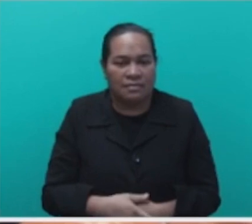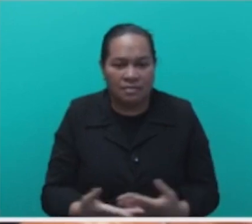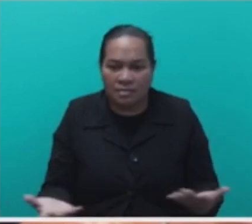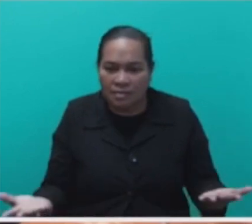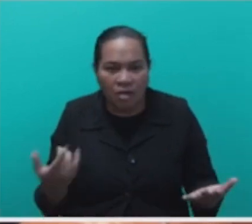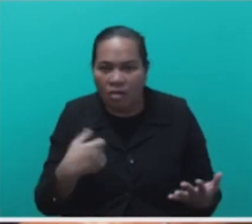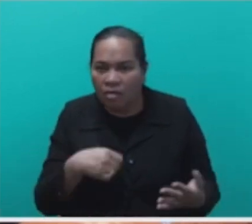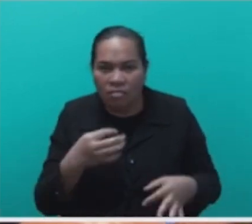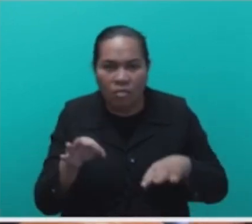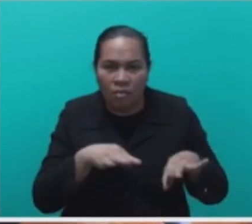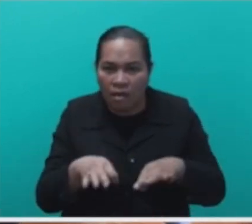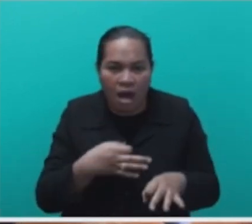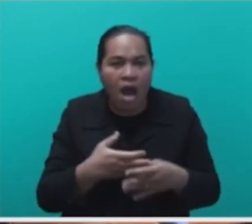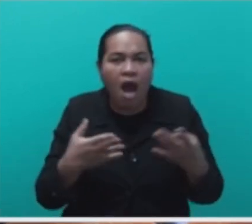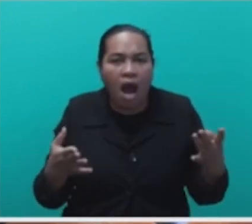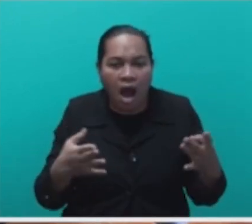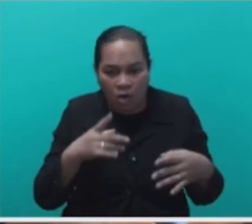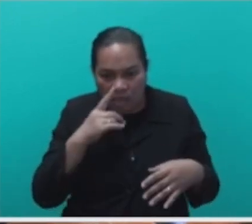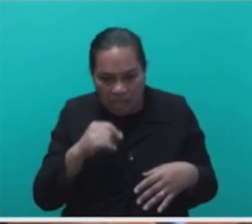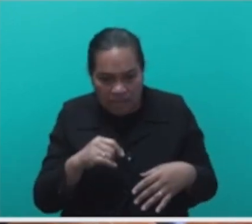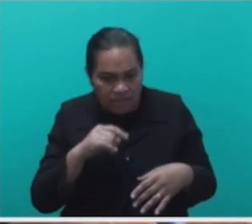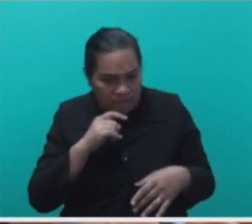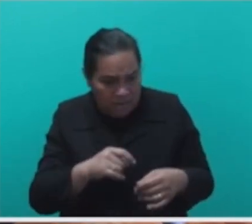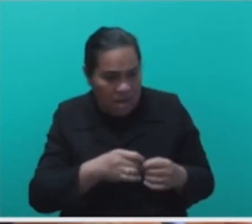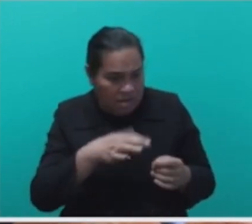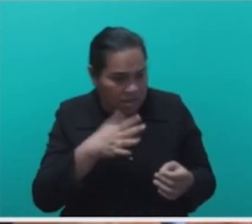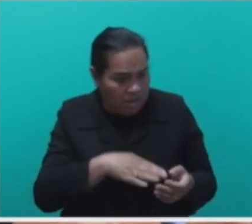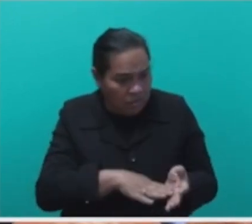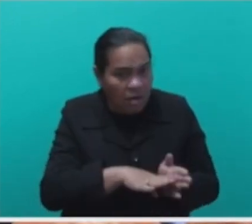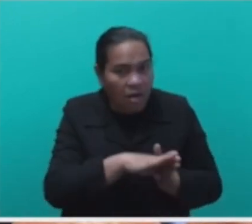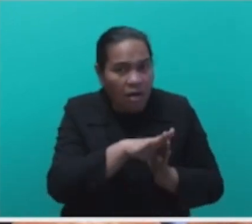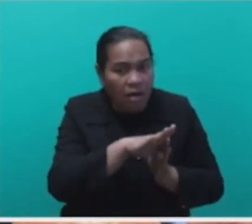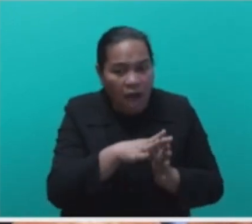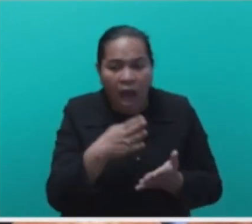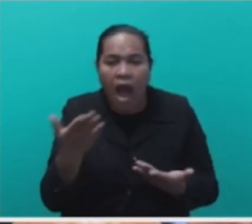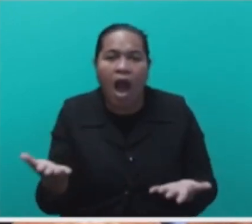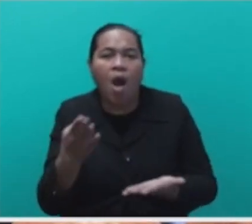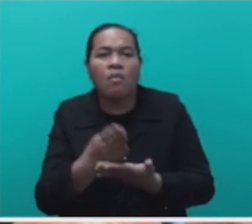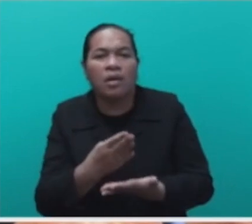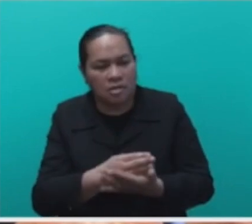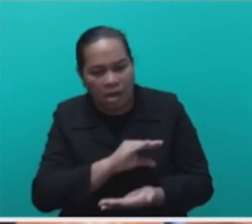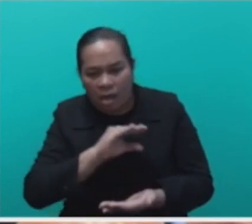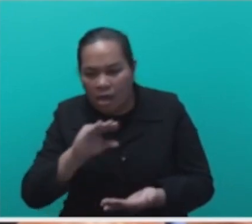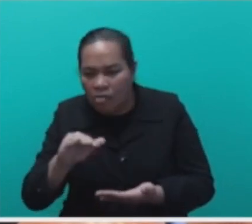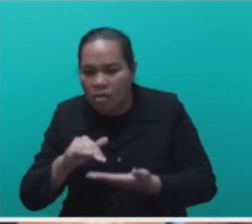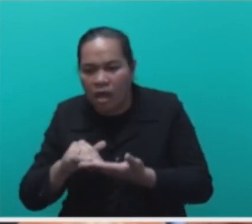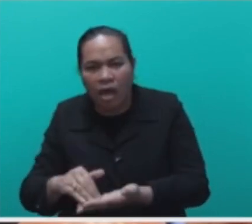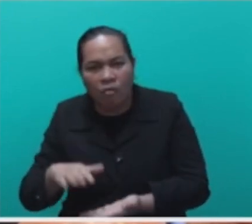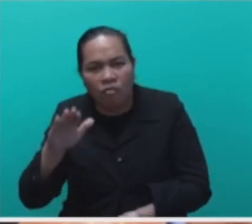Speaker said, to offset the rising cost of living that the budget chooses to ignore.